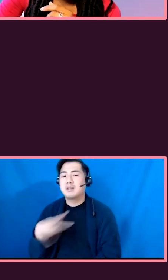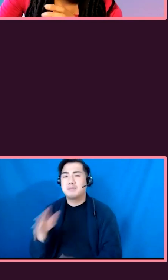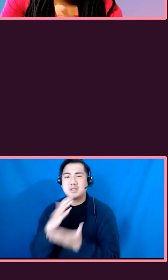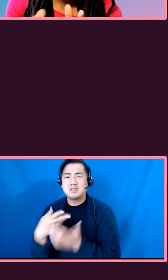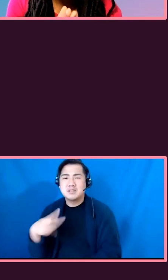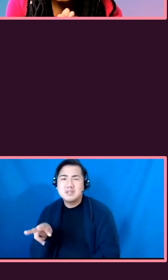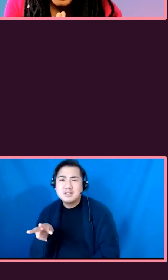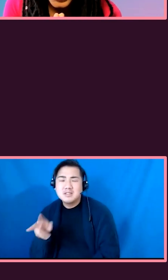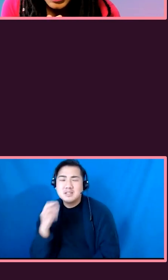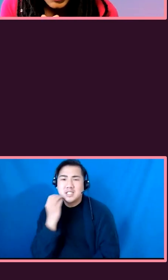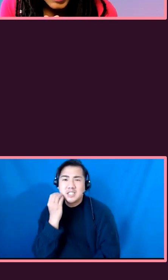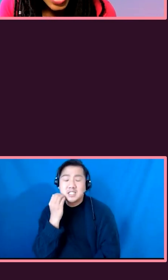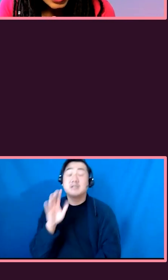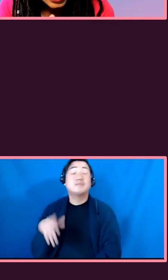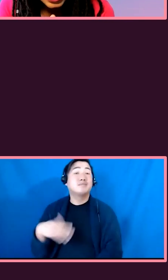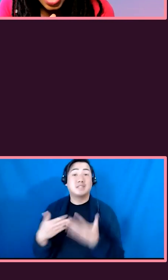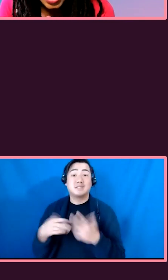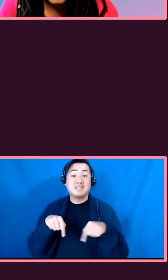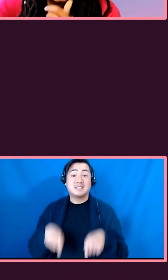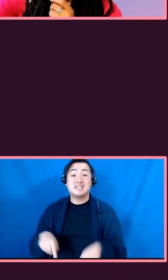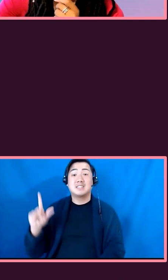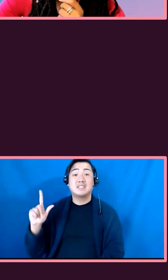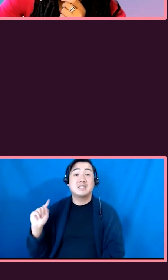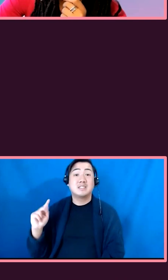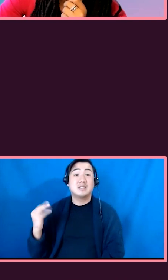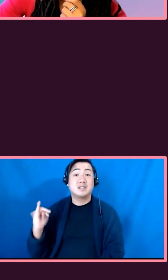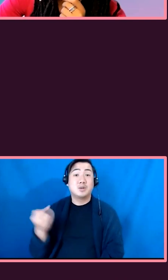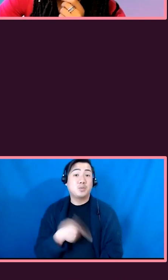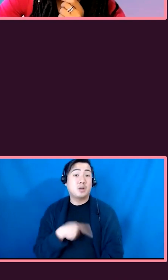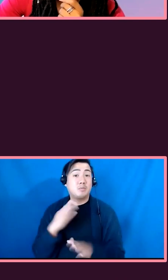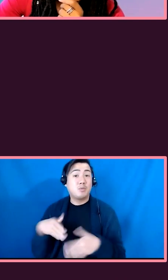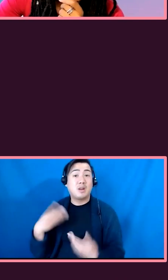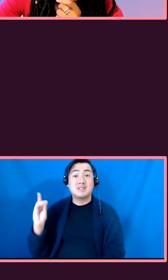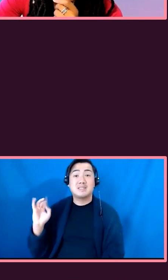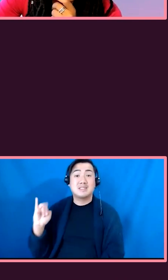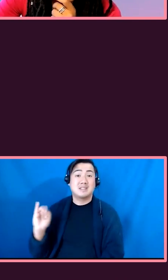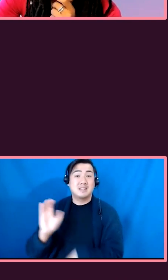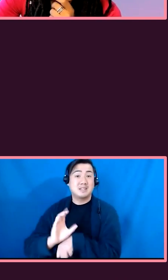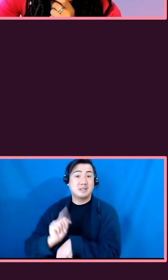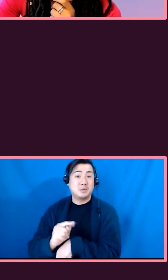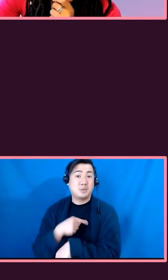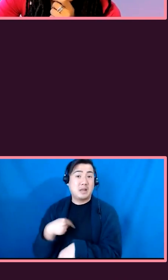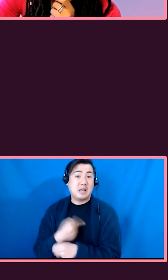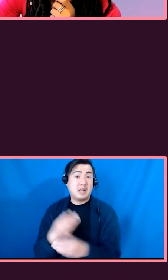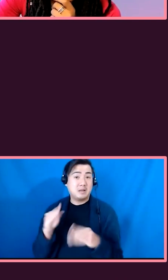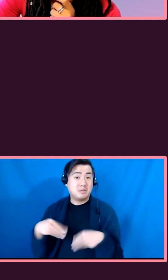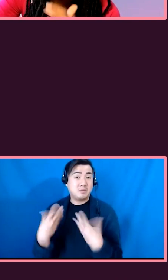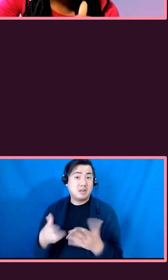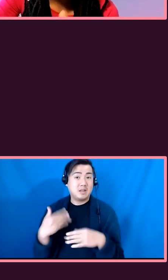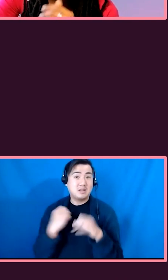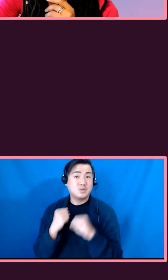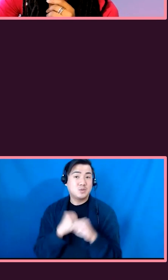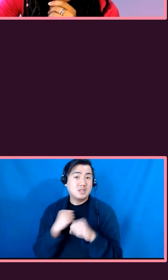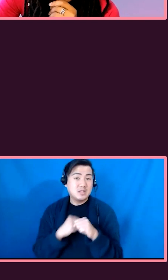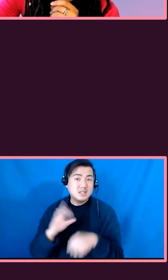At LTHJ Global, we provide DEI consulting. We help you with strategic DEI